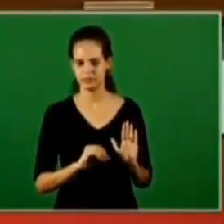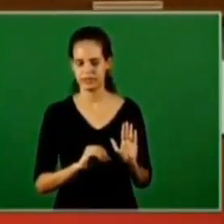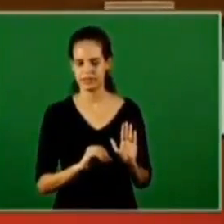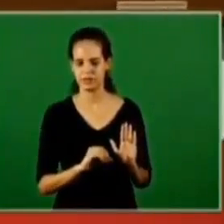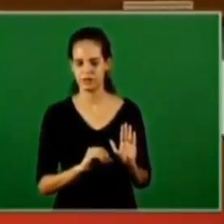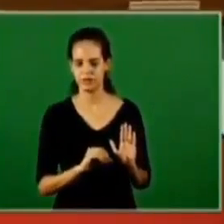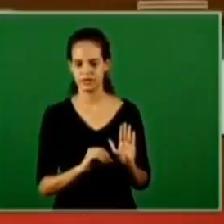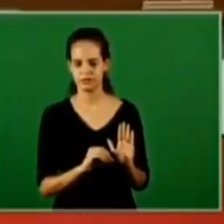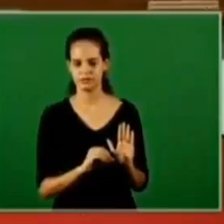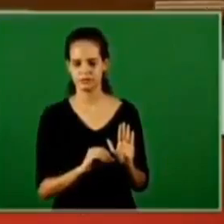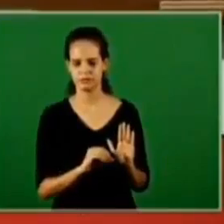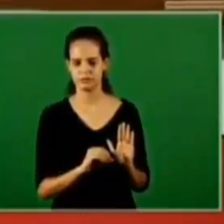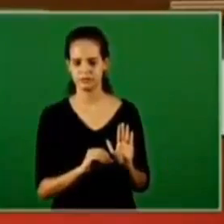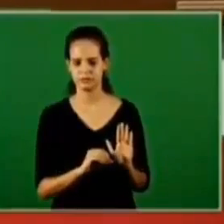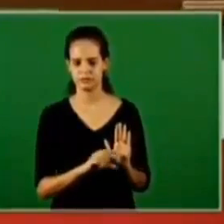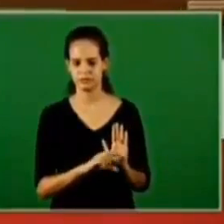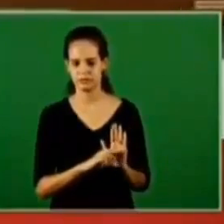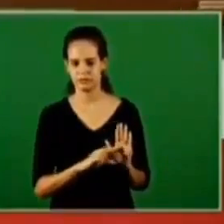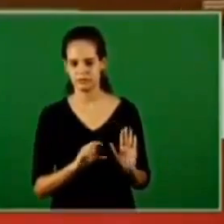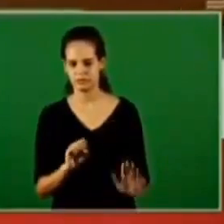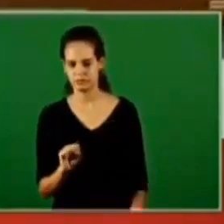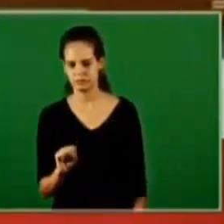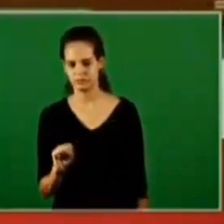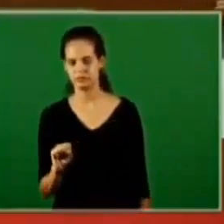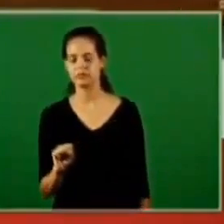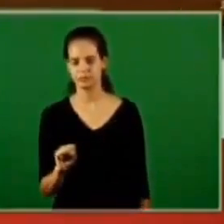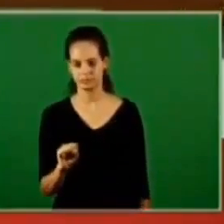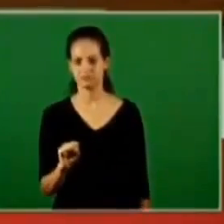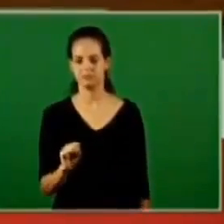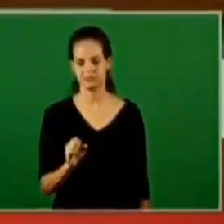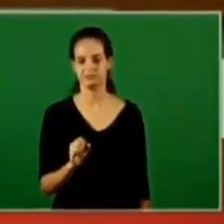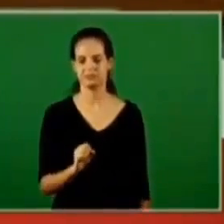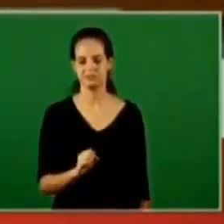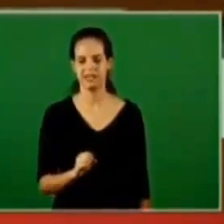Our brethren, they are far away, our visitors,